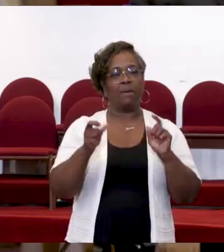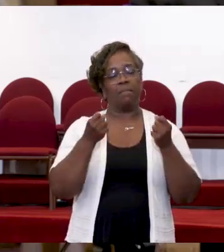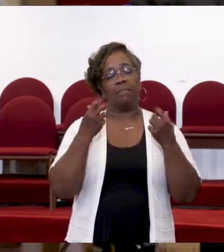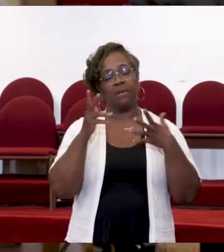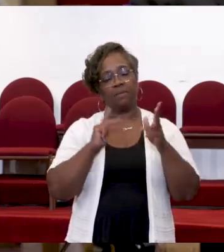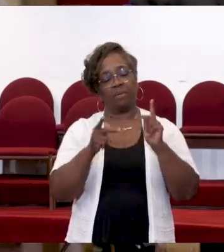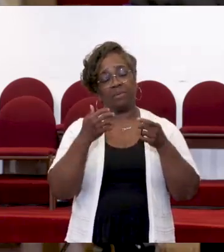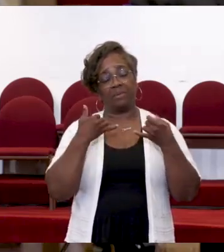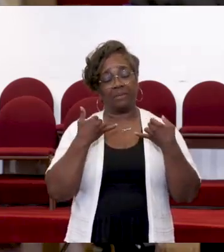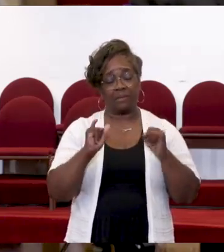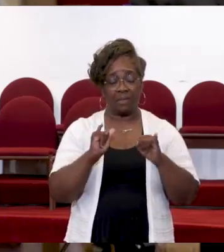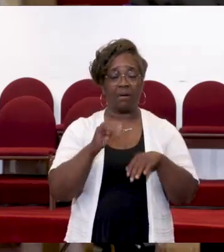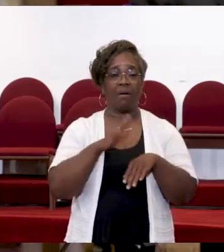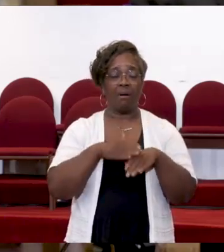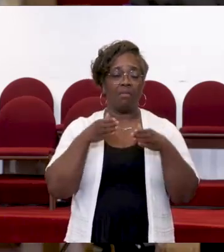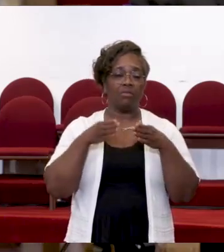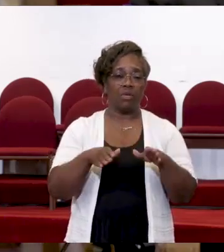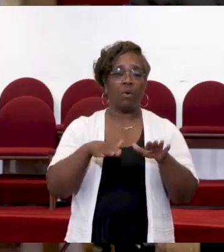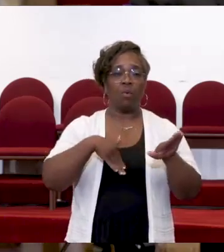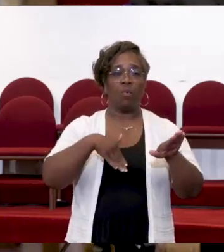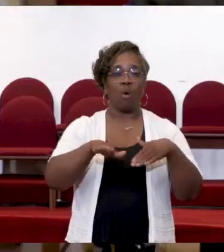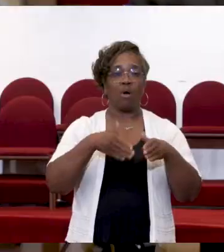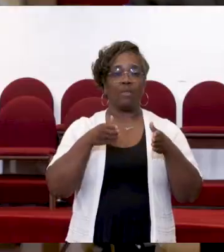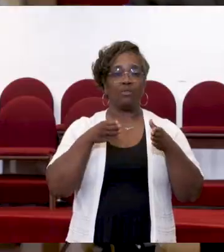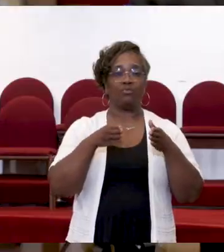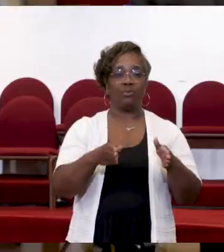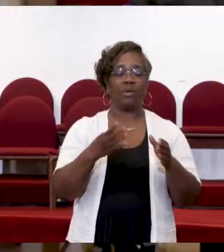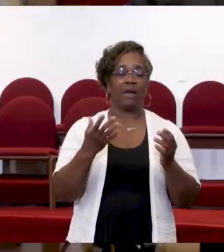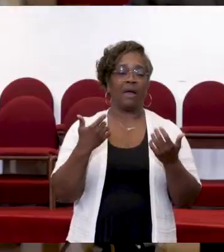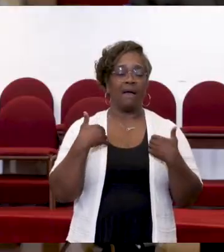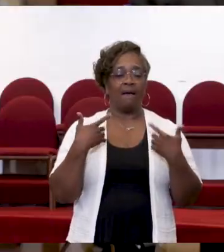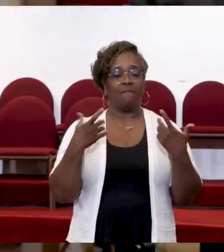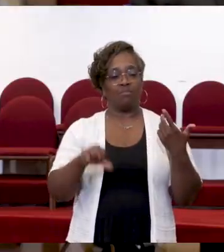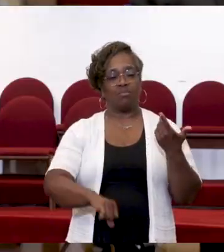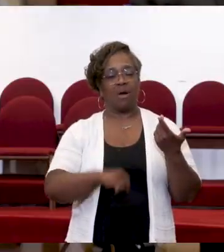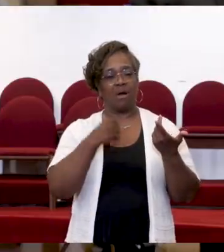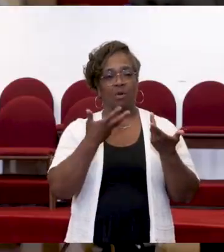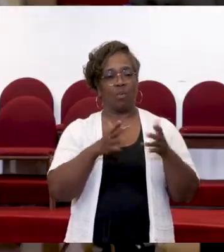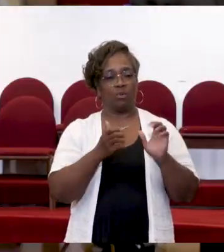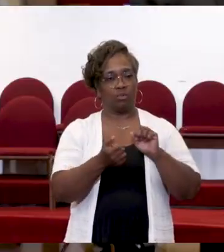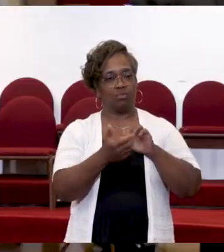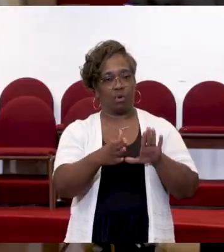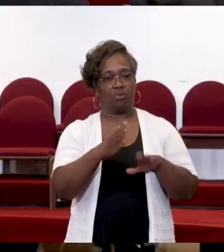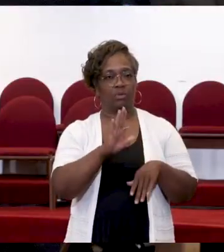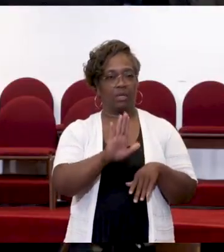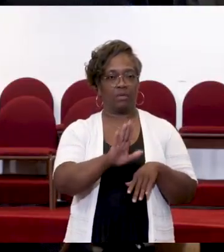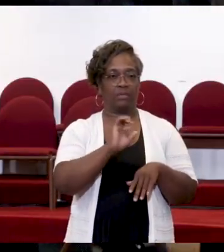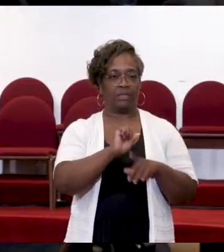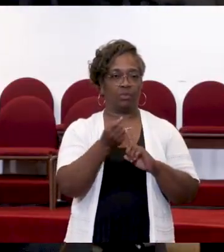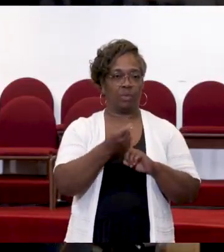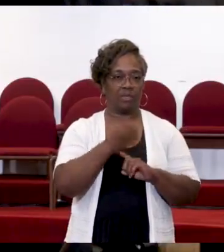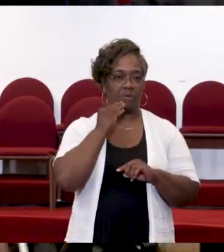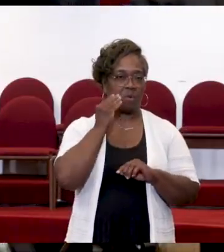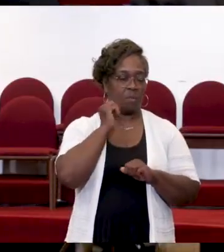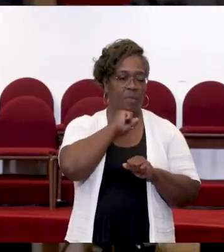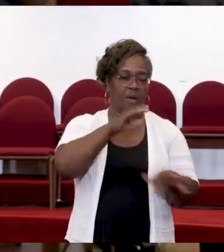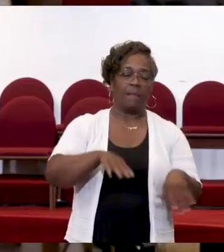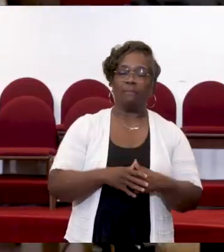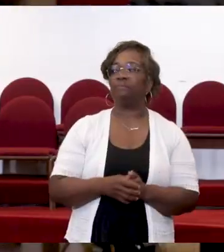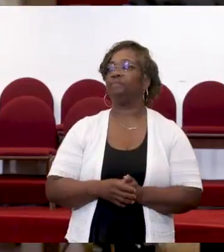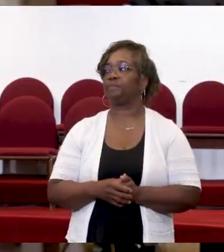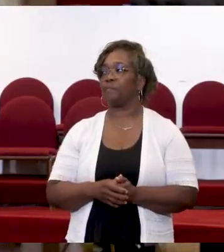that's walking the streets that are too prideful to address their homelessness. Okay, so number one, we